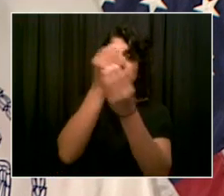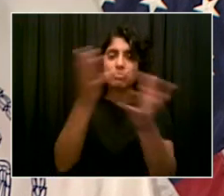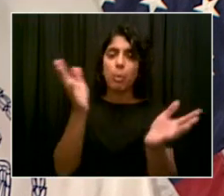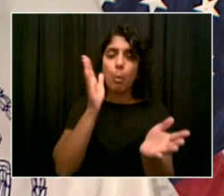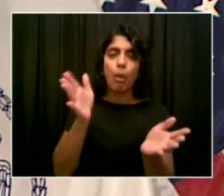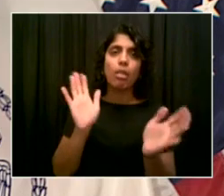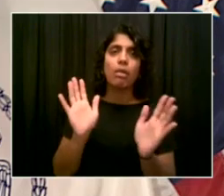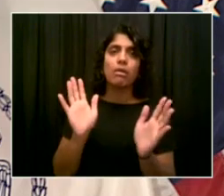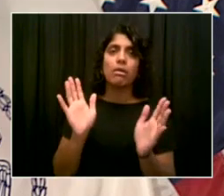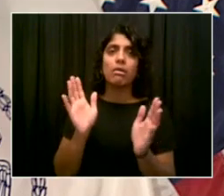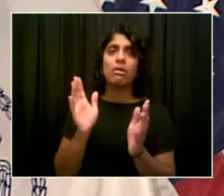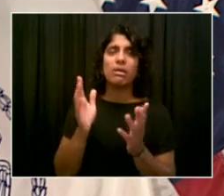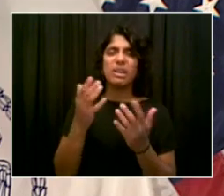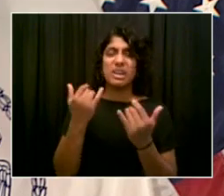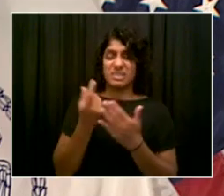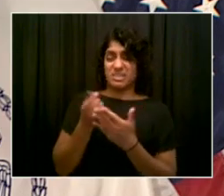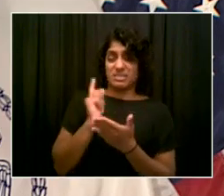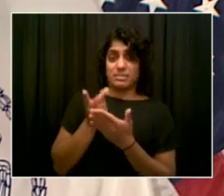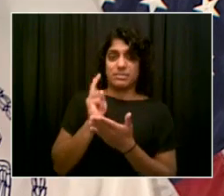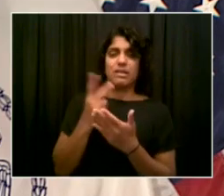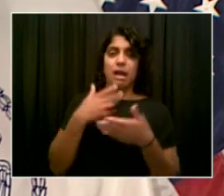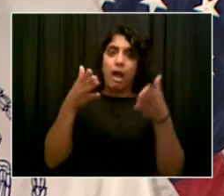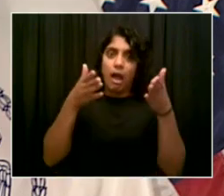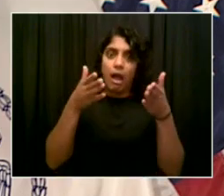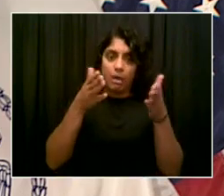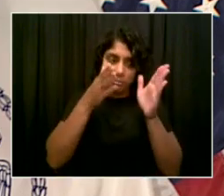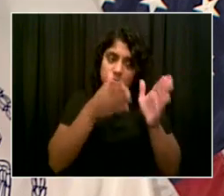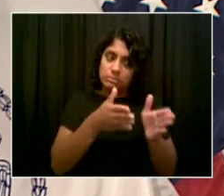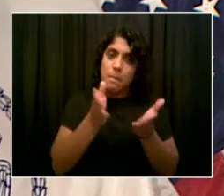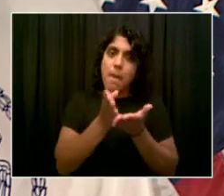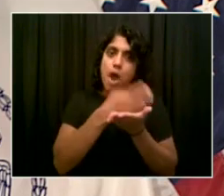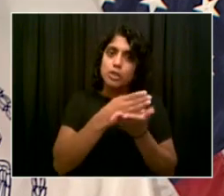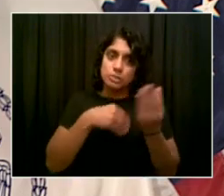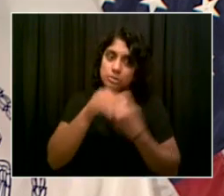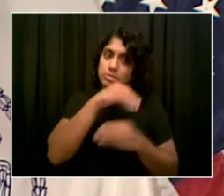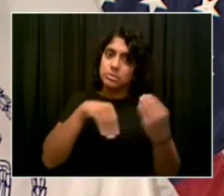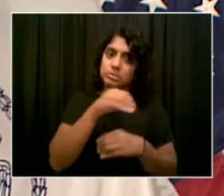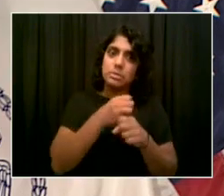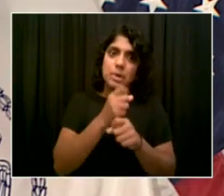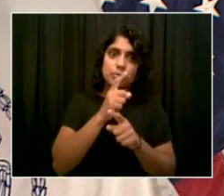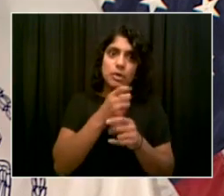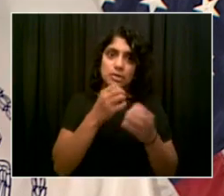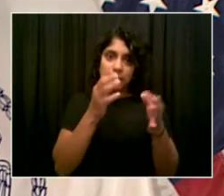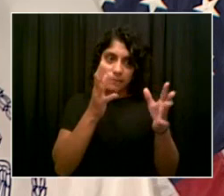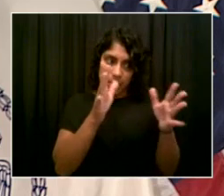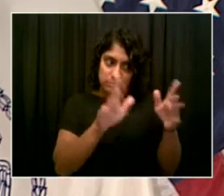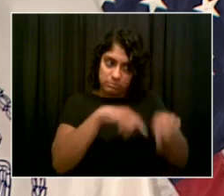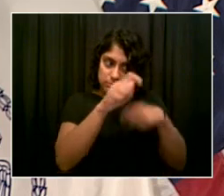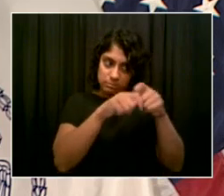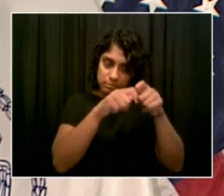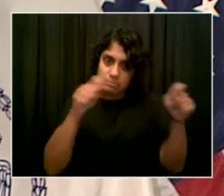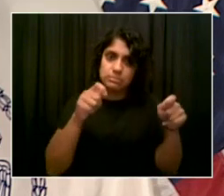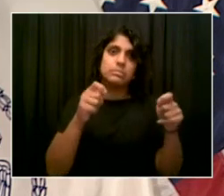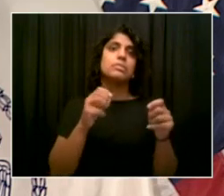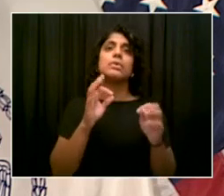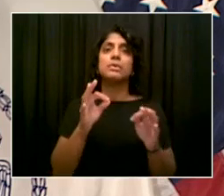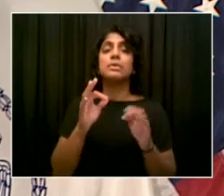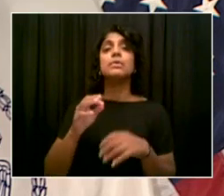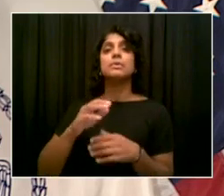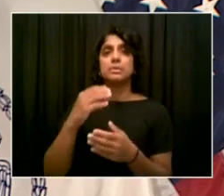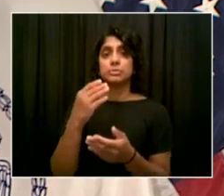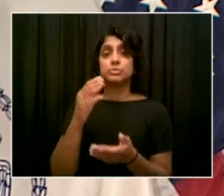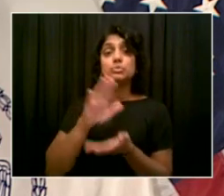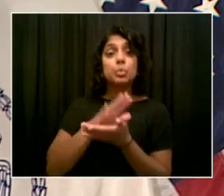things last week that we were focused on, including the schools announcement and the Summer Rising initiative. But this is